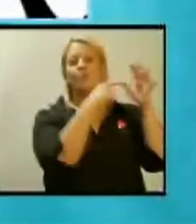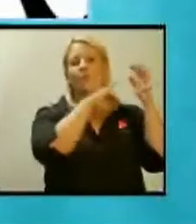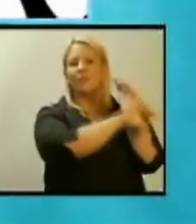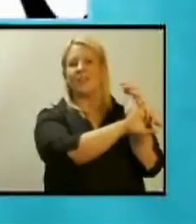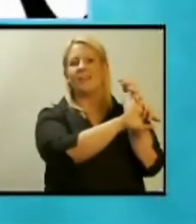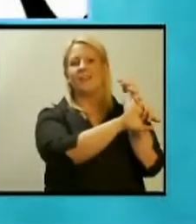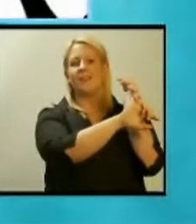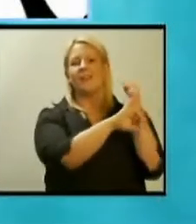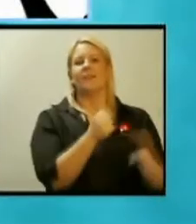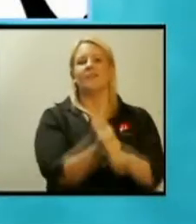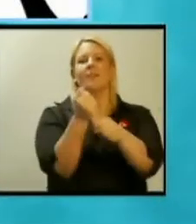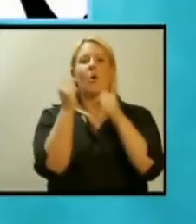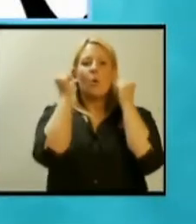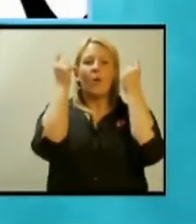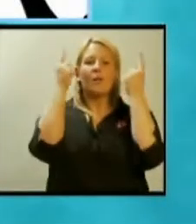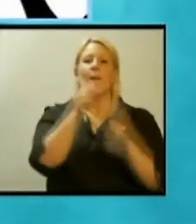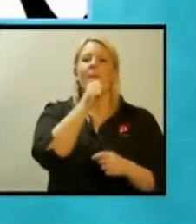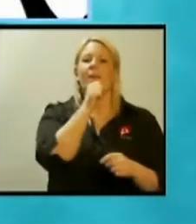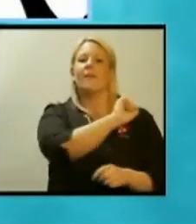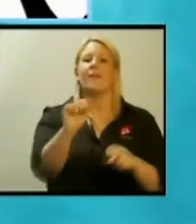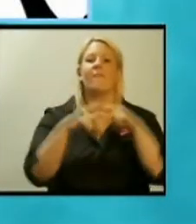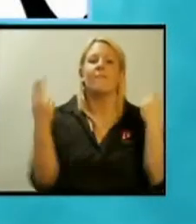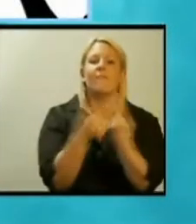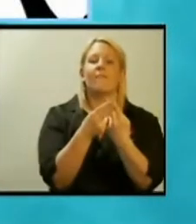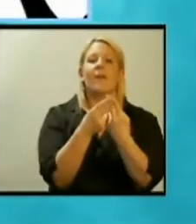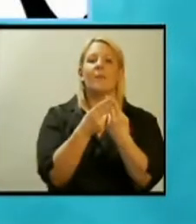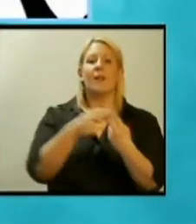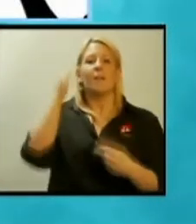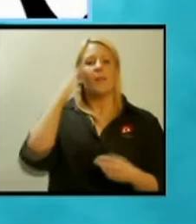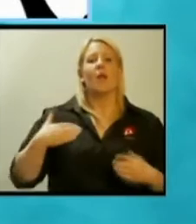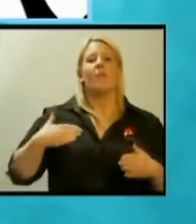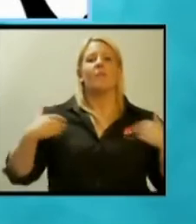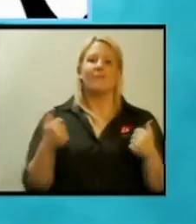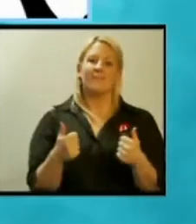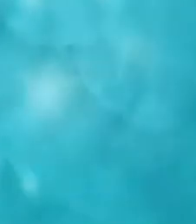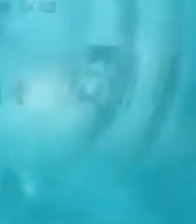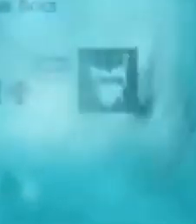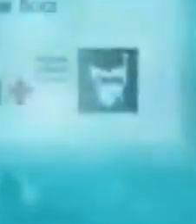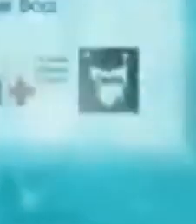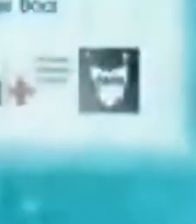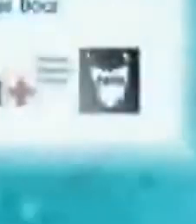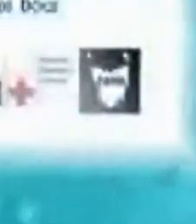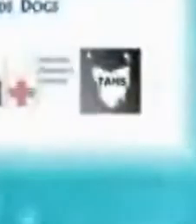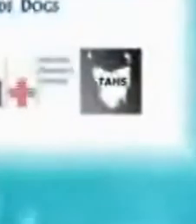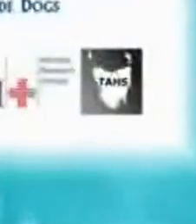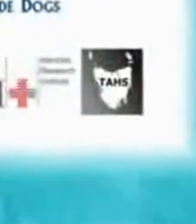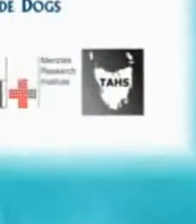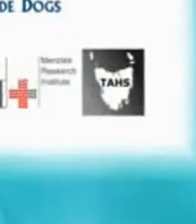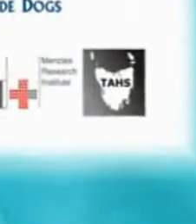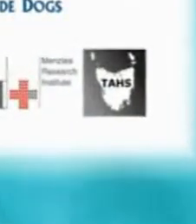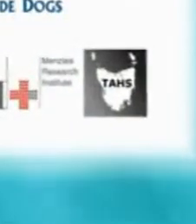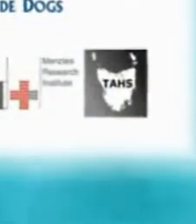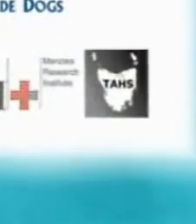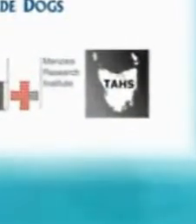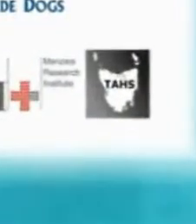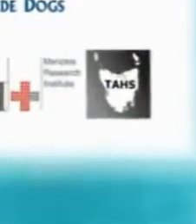TAS, raising awareness of men's mental health and wellbeing and supporting Tasmanian men and their families. If you'd like to support any of these non